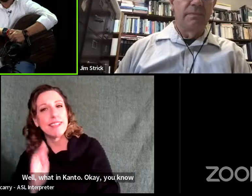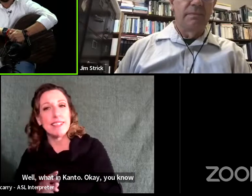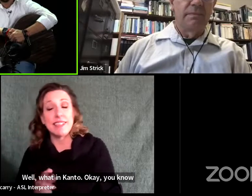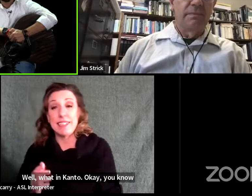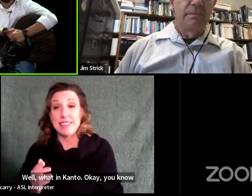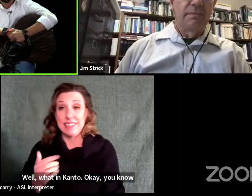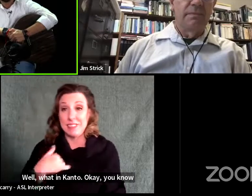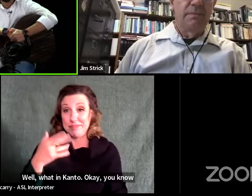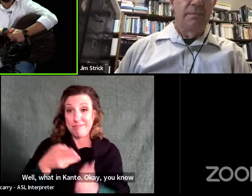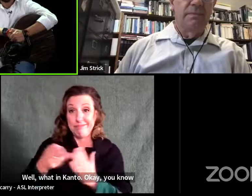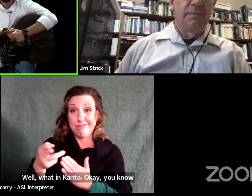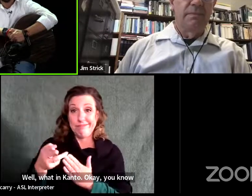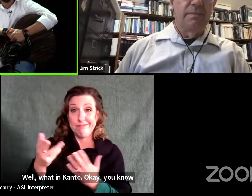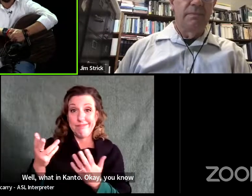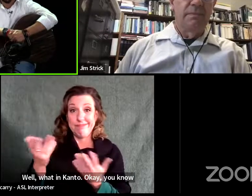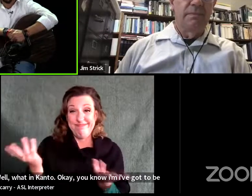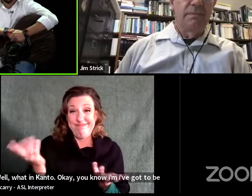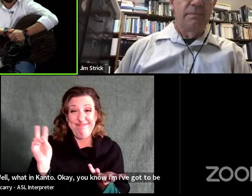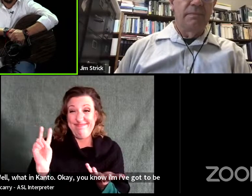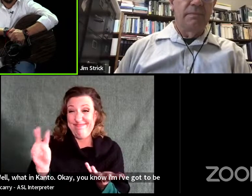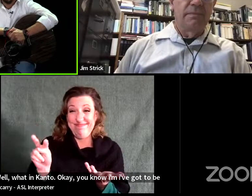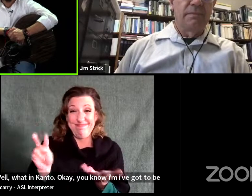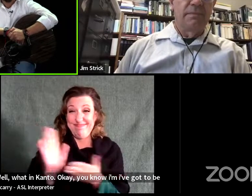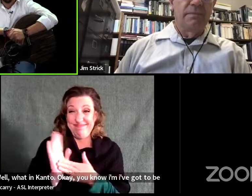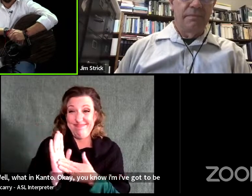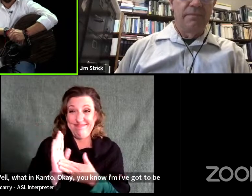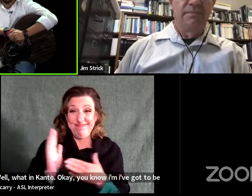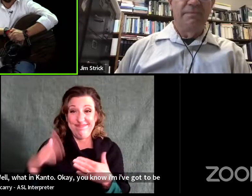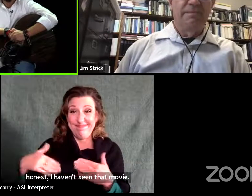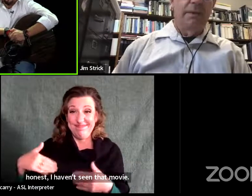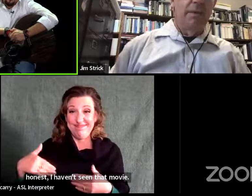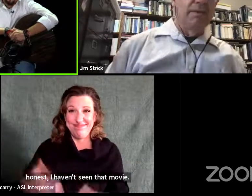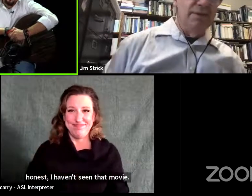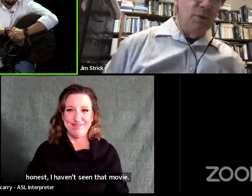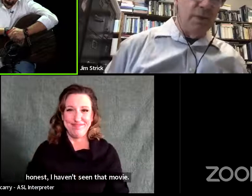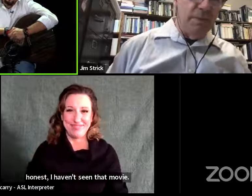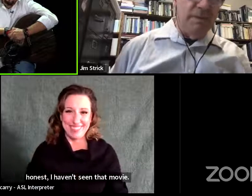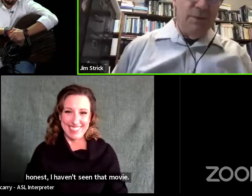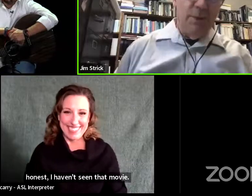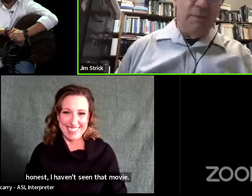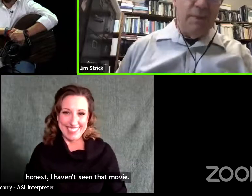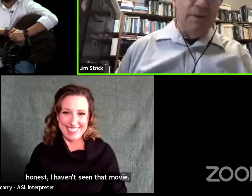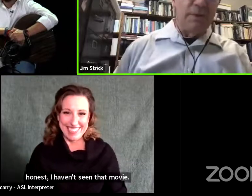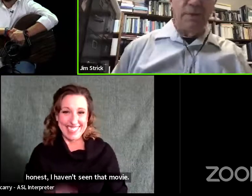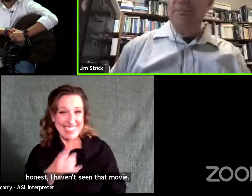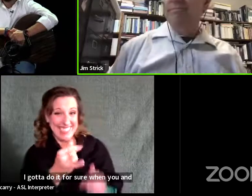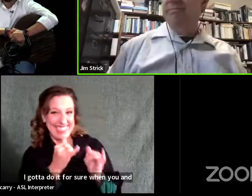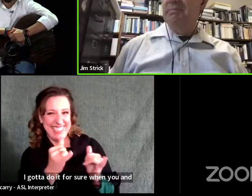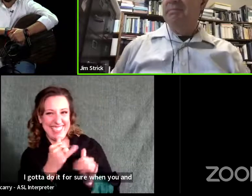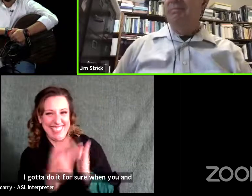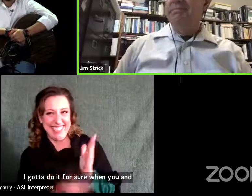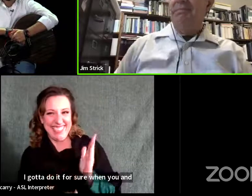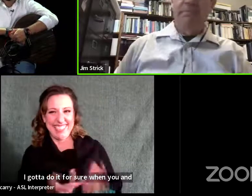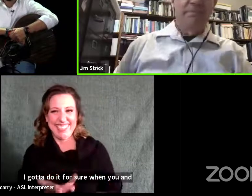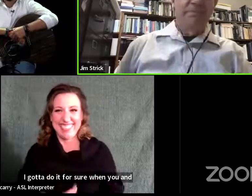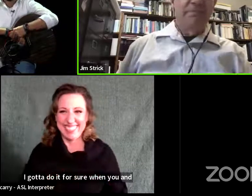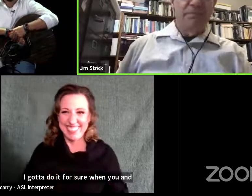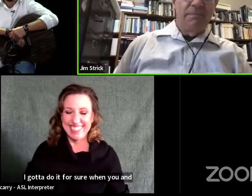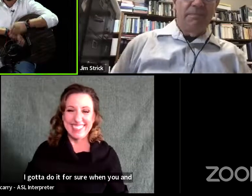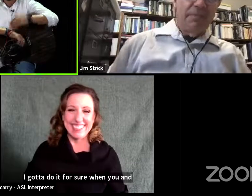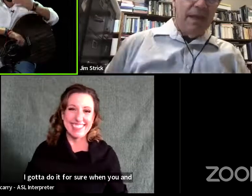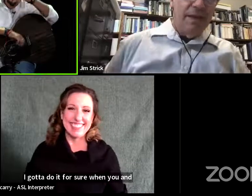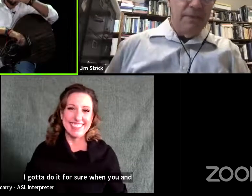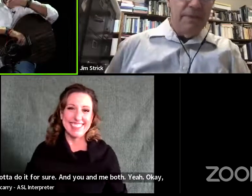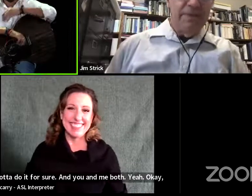I got to be honest. I haven't seen that movie. I got to do it. For sure. You and me both. Yeah.